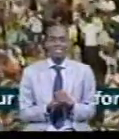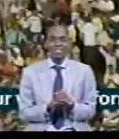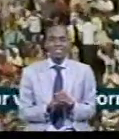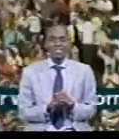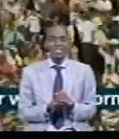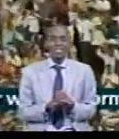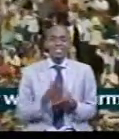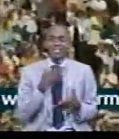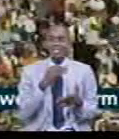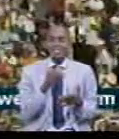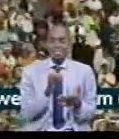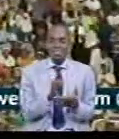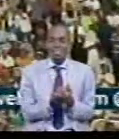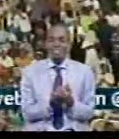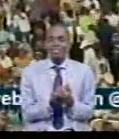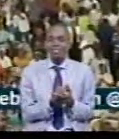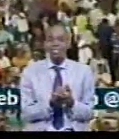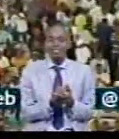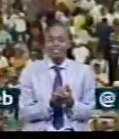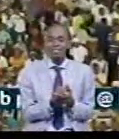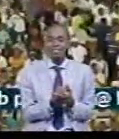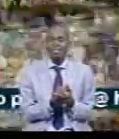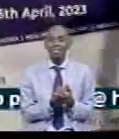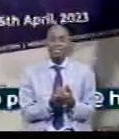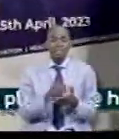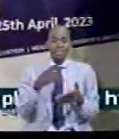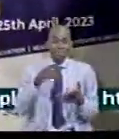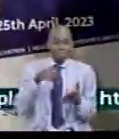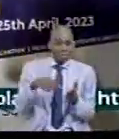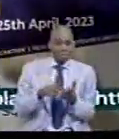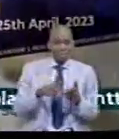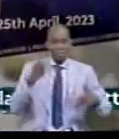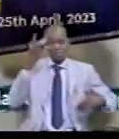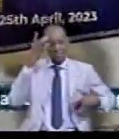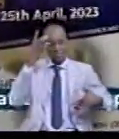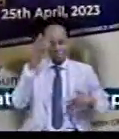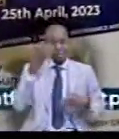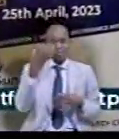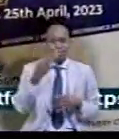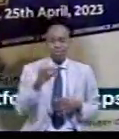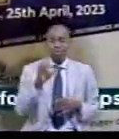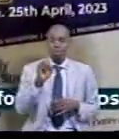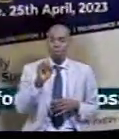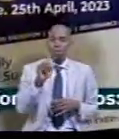killing his family members. This is what has been killing his family members. He's and he is free.